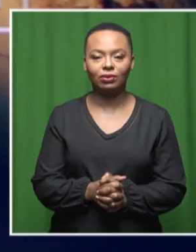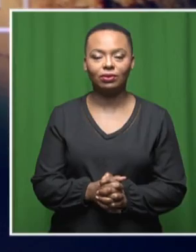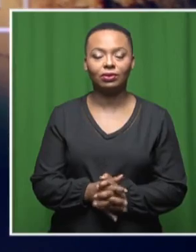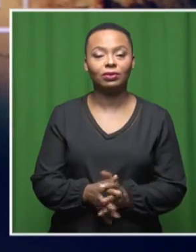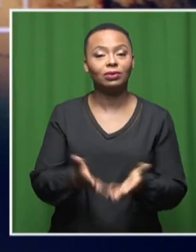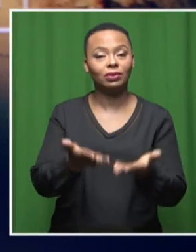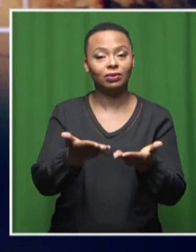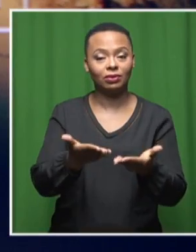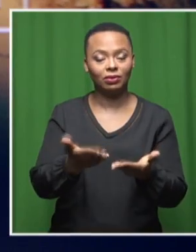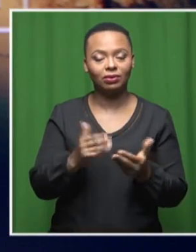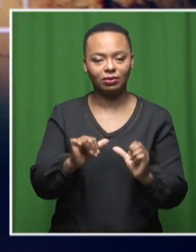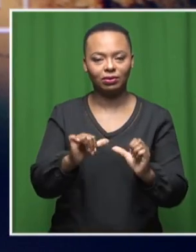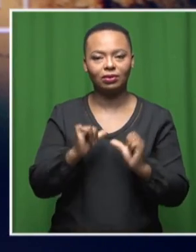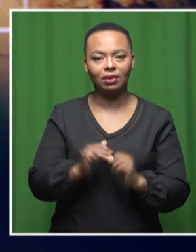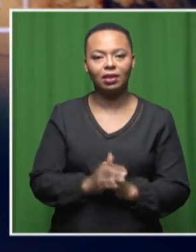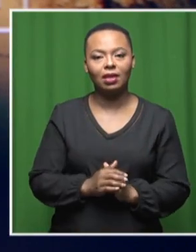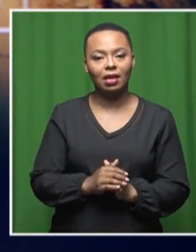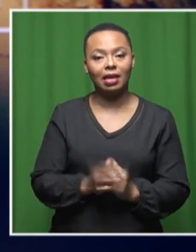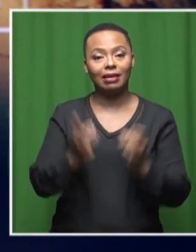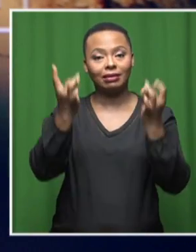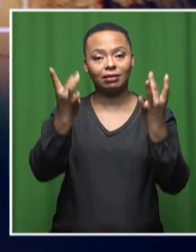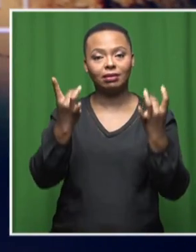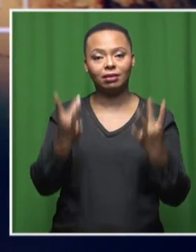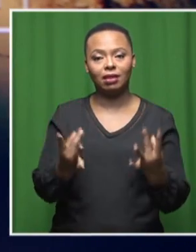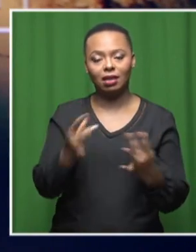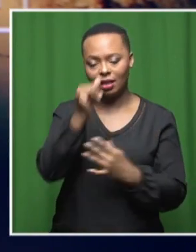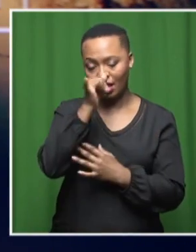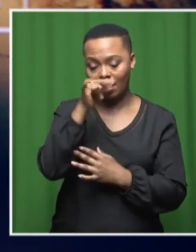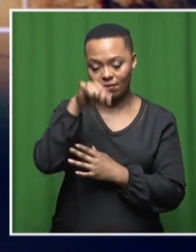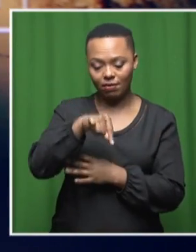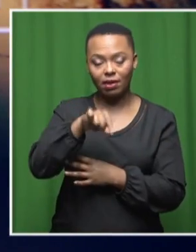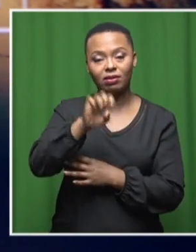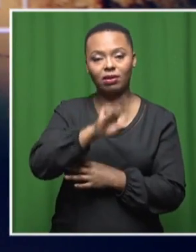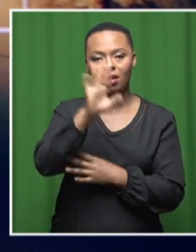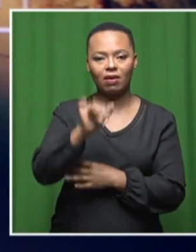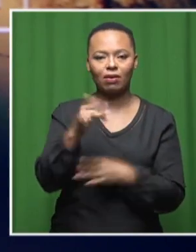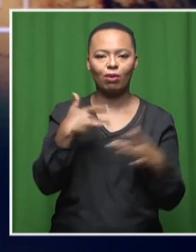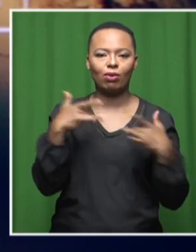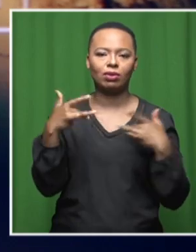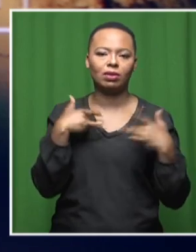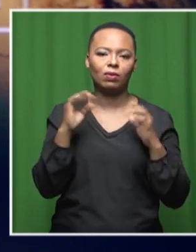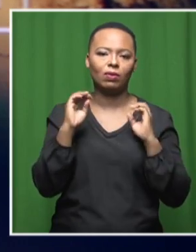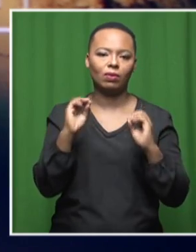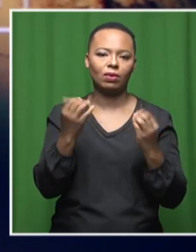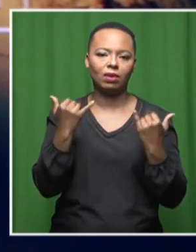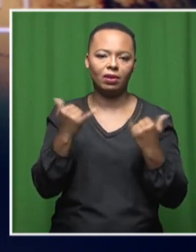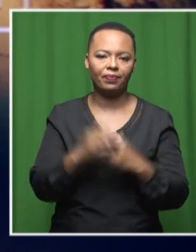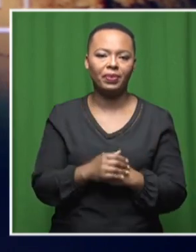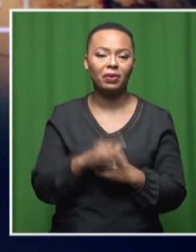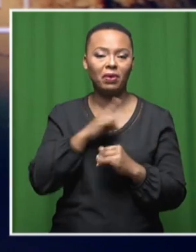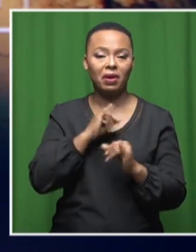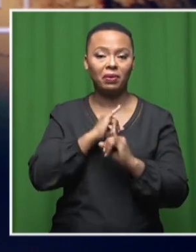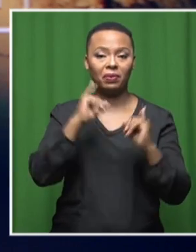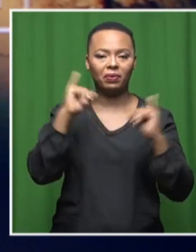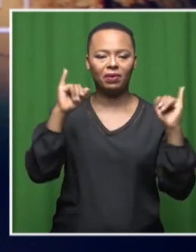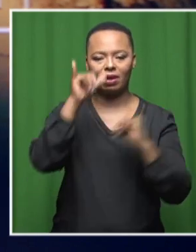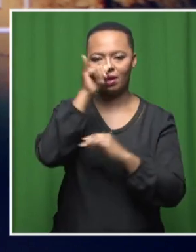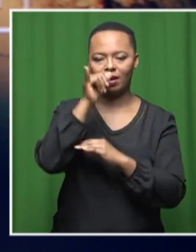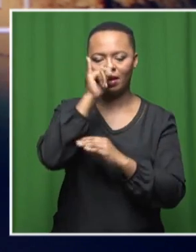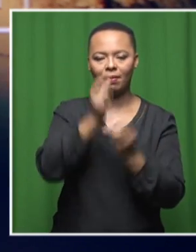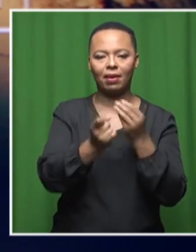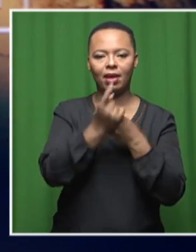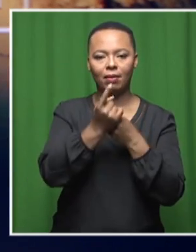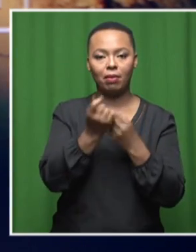The latest South African crime statistics still remain a concern, and they reveal escalating criminal activity in most